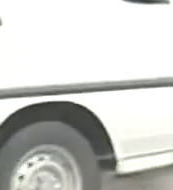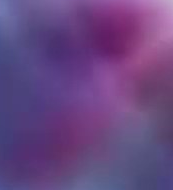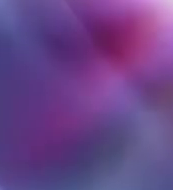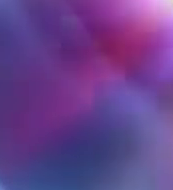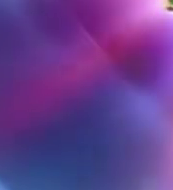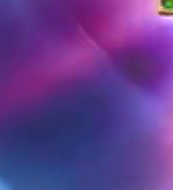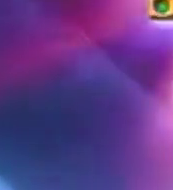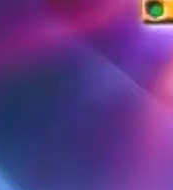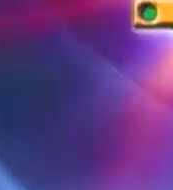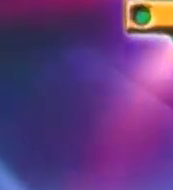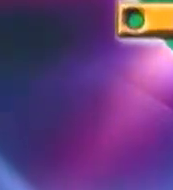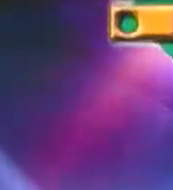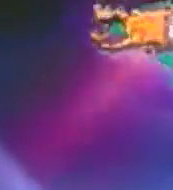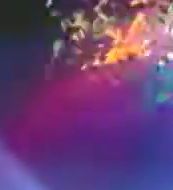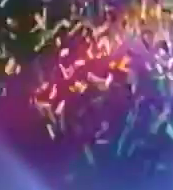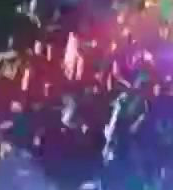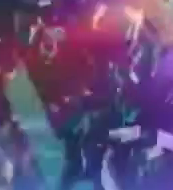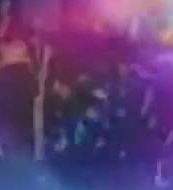tonight.